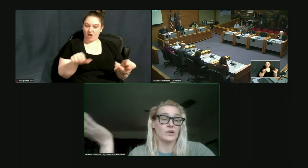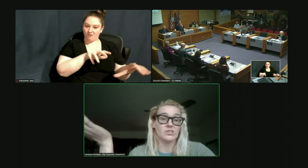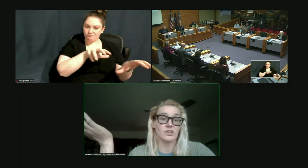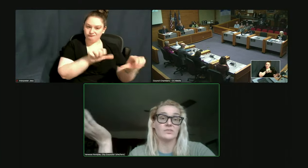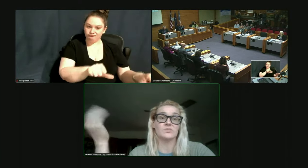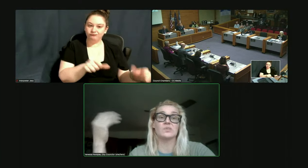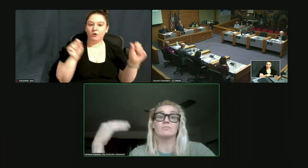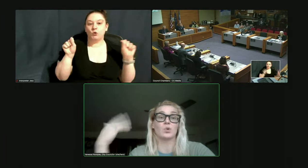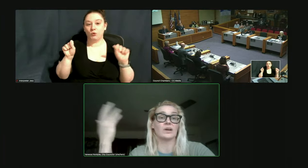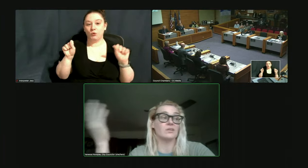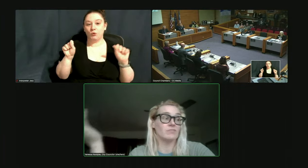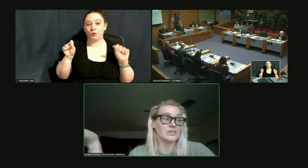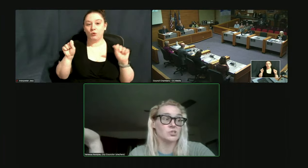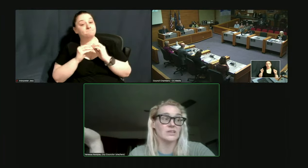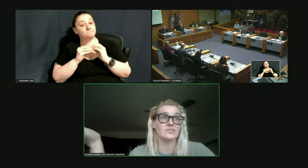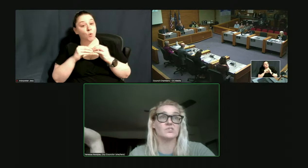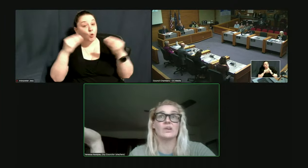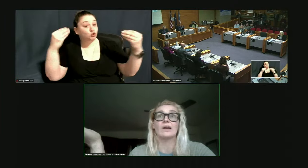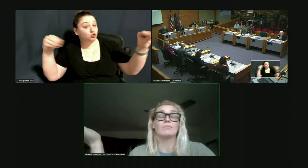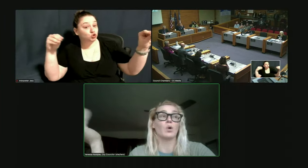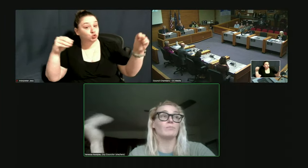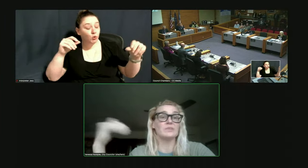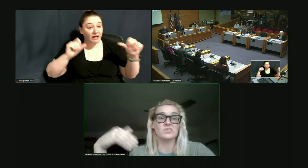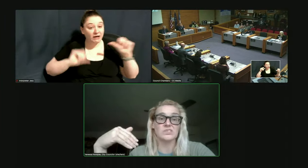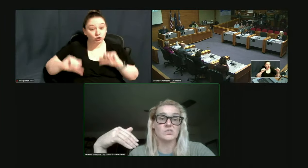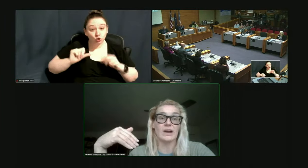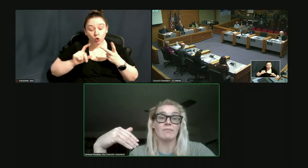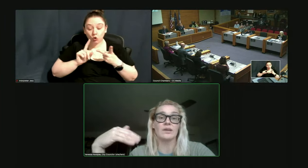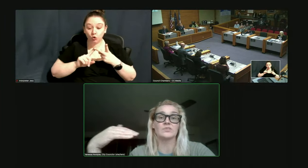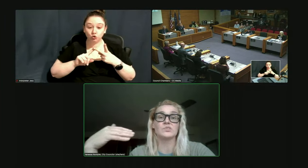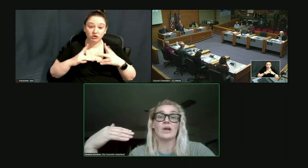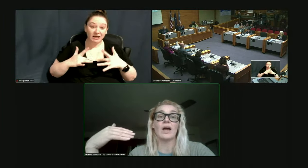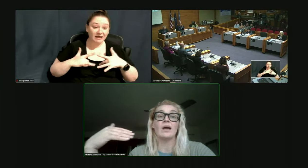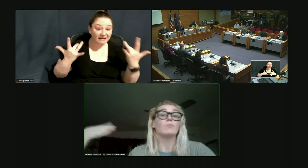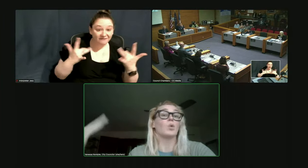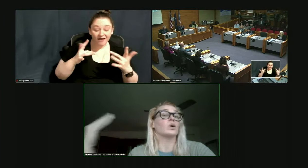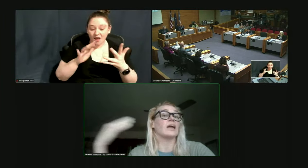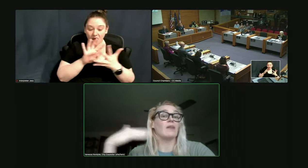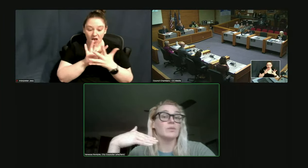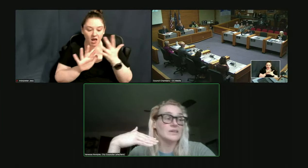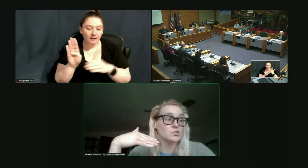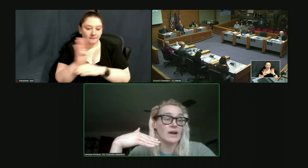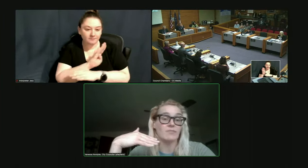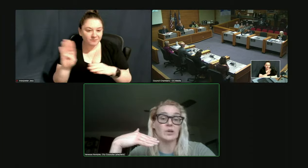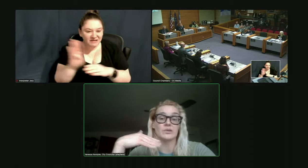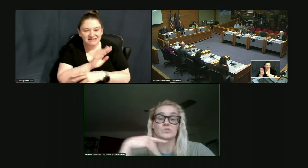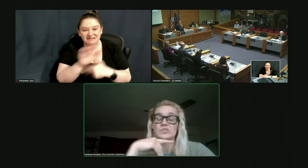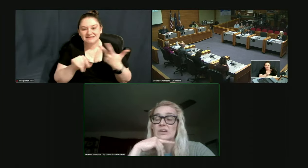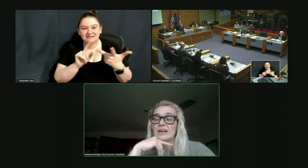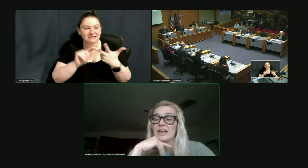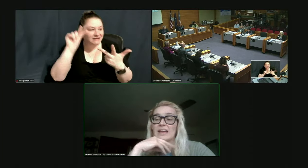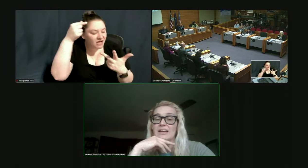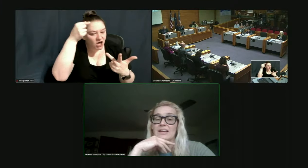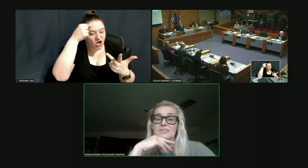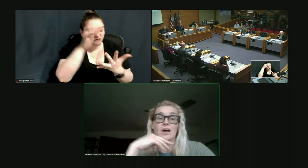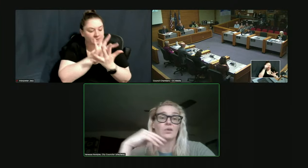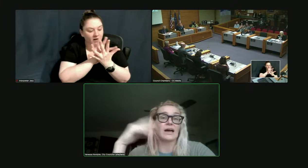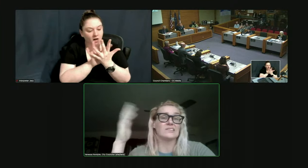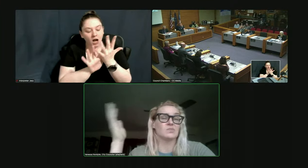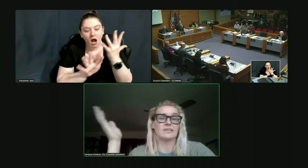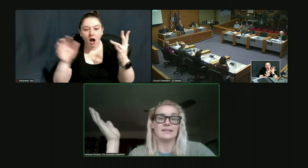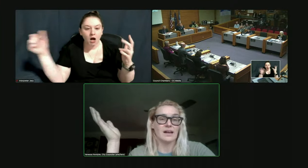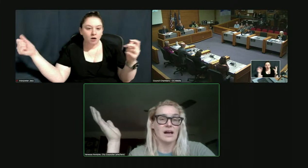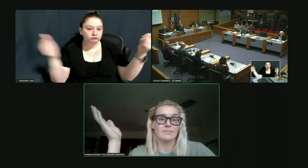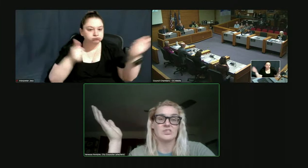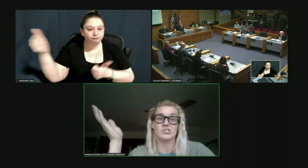more trade shows, more conventions, more business travelers, more government travelers, and all